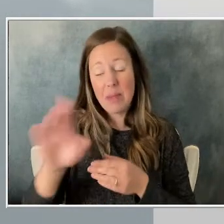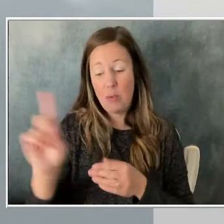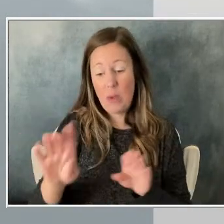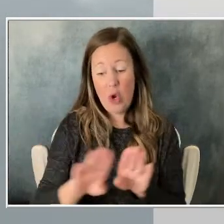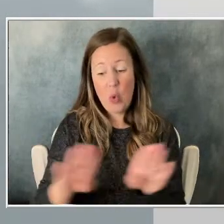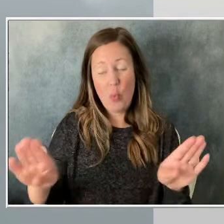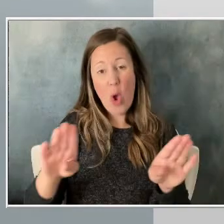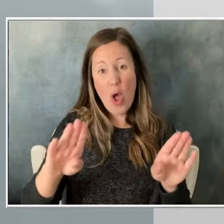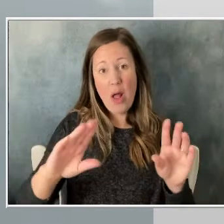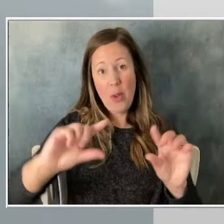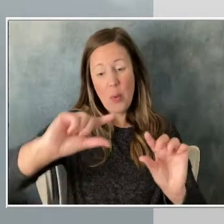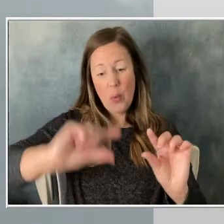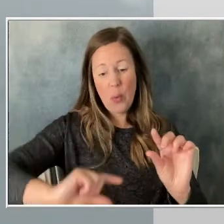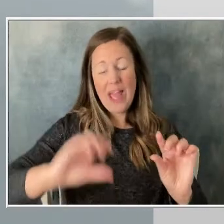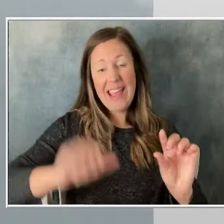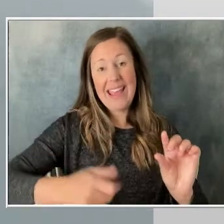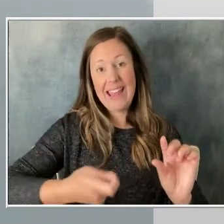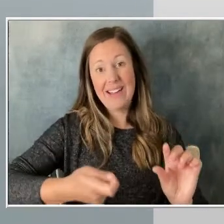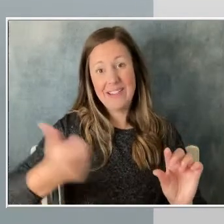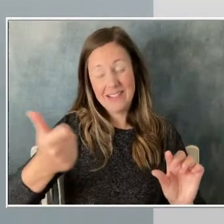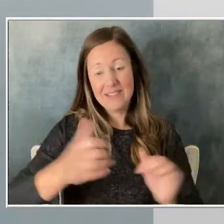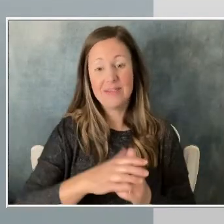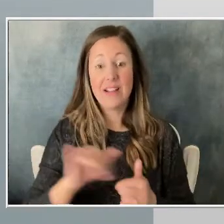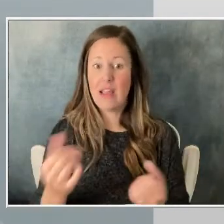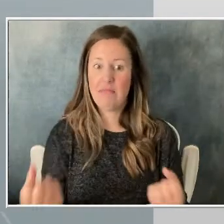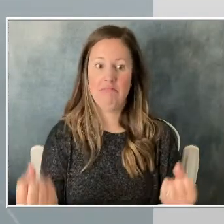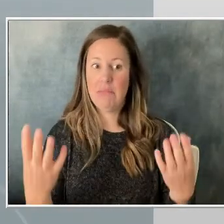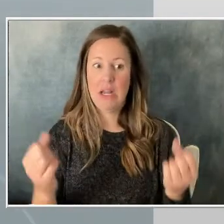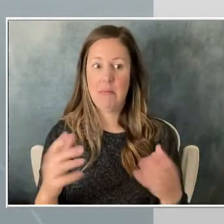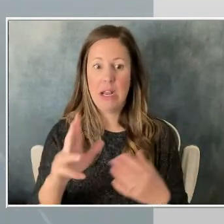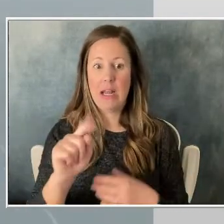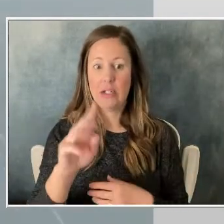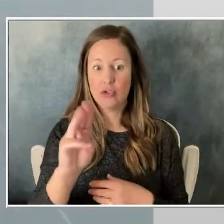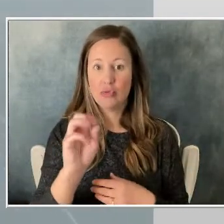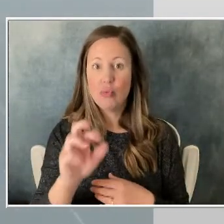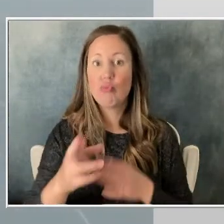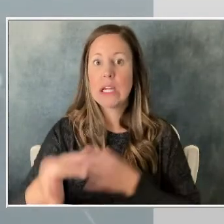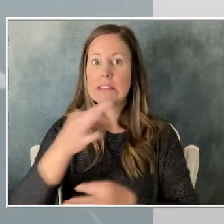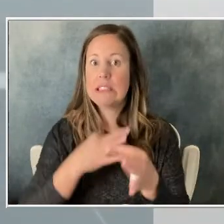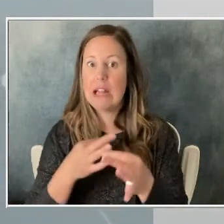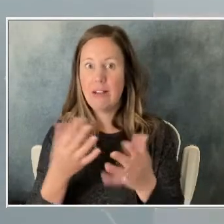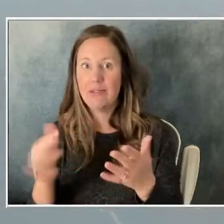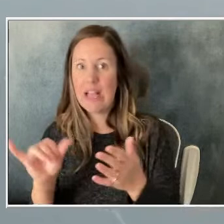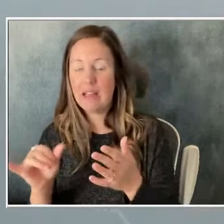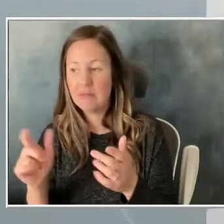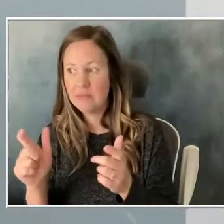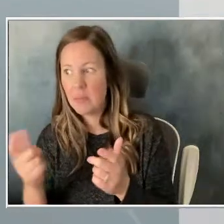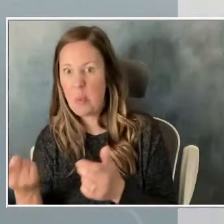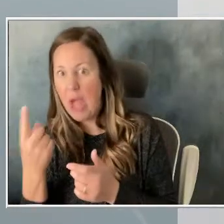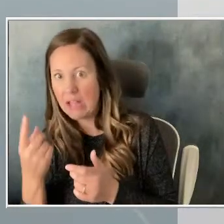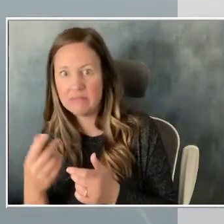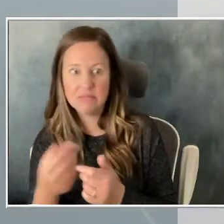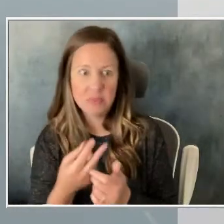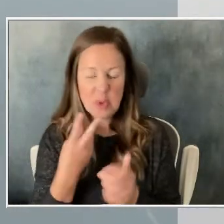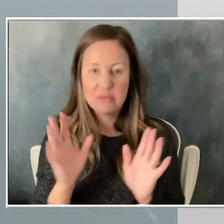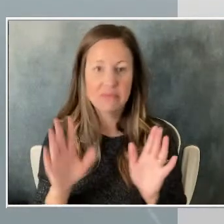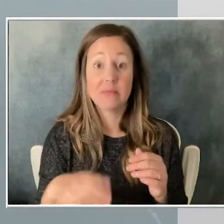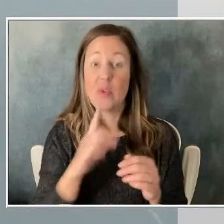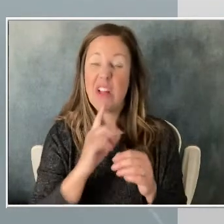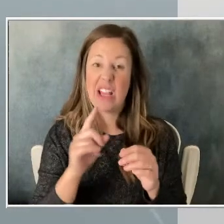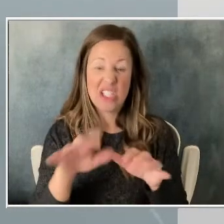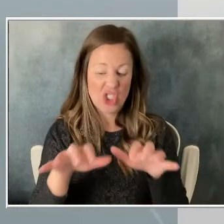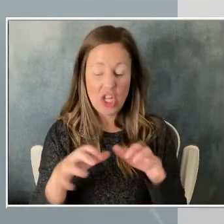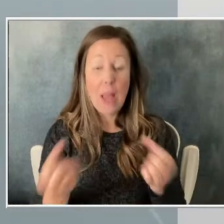picture says, you know, hundreds of tumors instead of just removing tiny amounts. Or sometimes you have to remove organs like